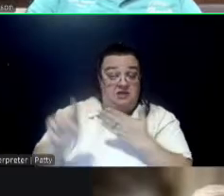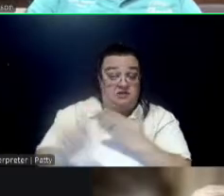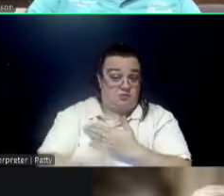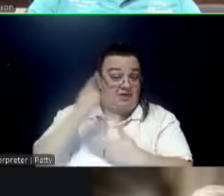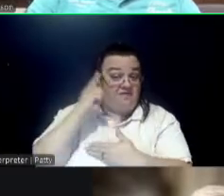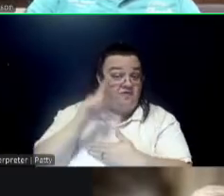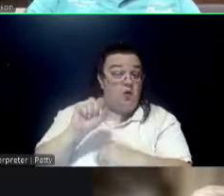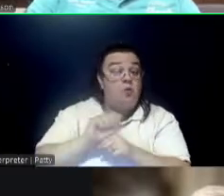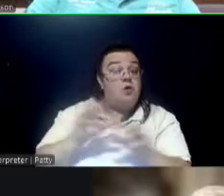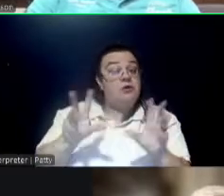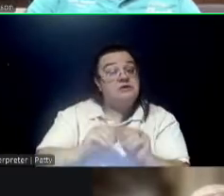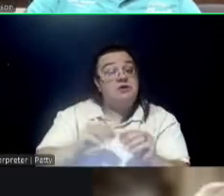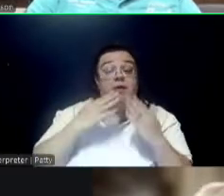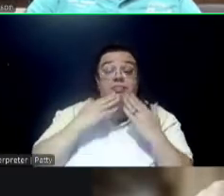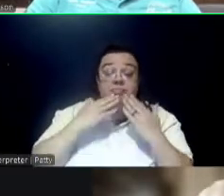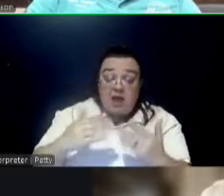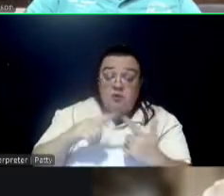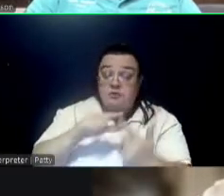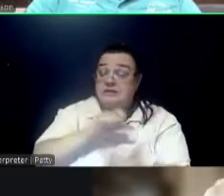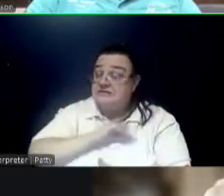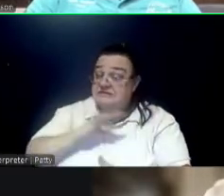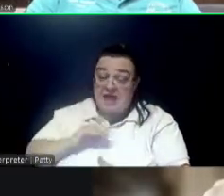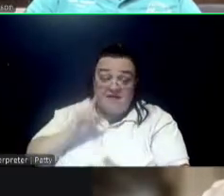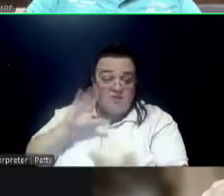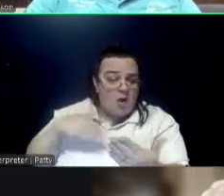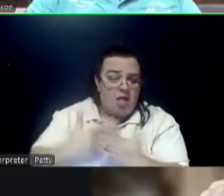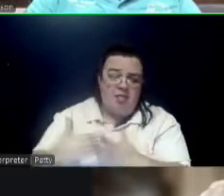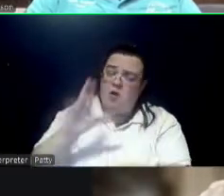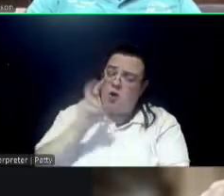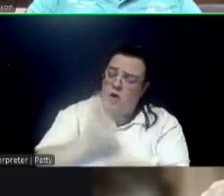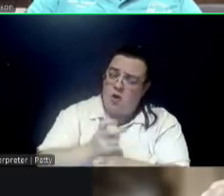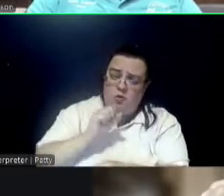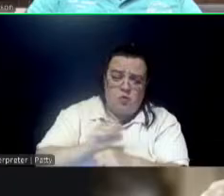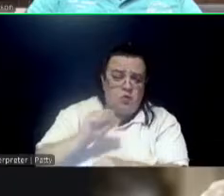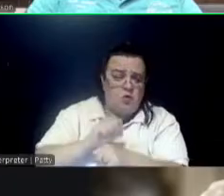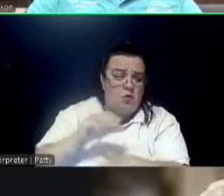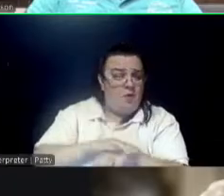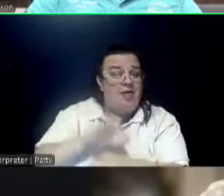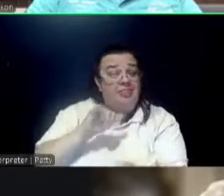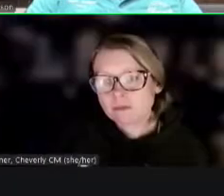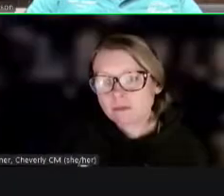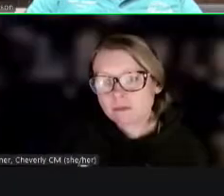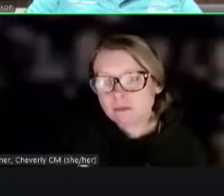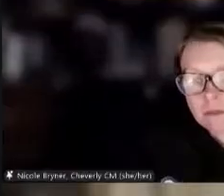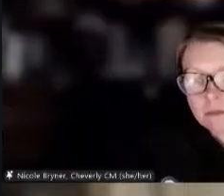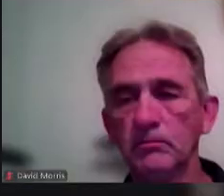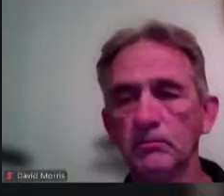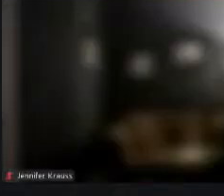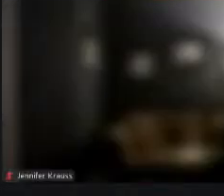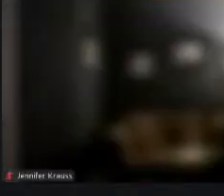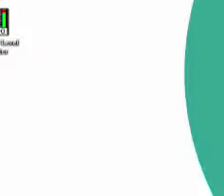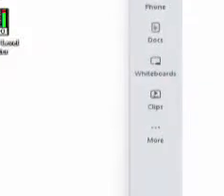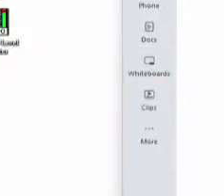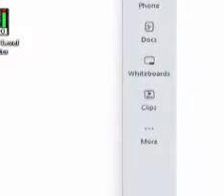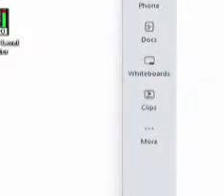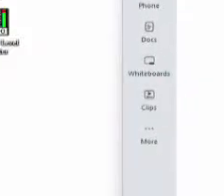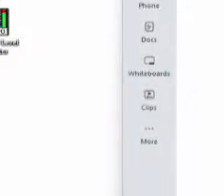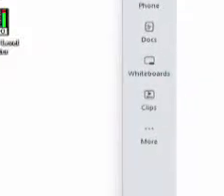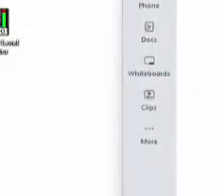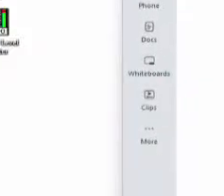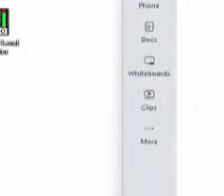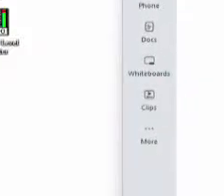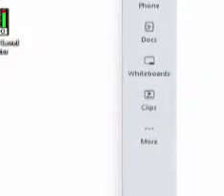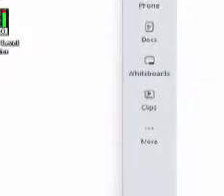session. Thank you, staff, for all of your hard work on this. Good night. Recording.